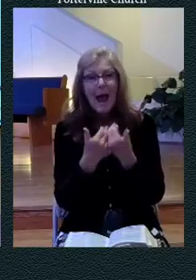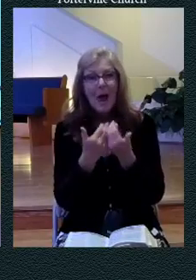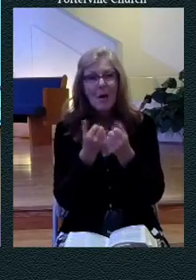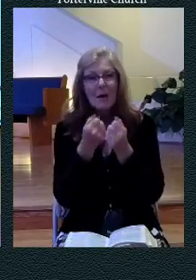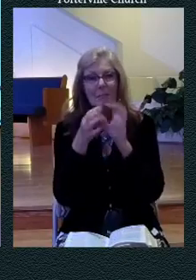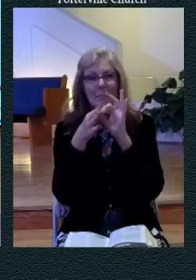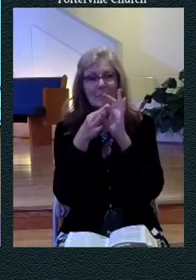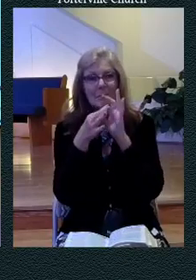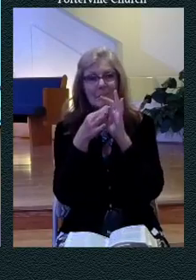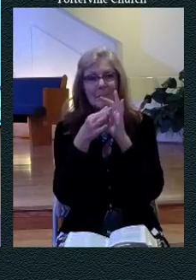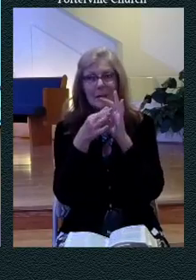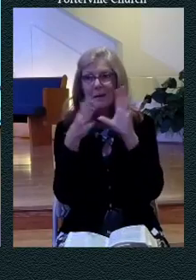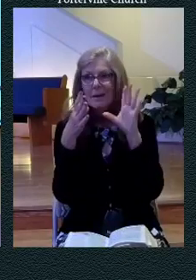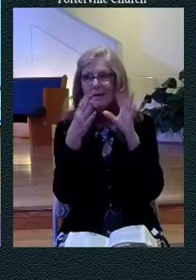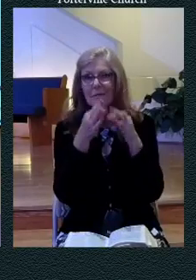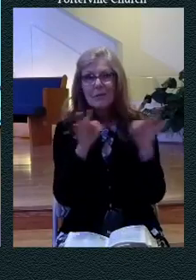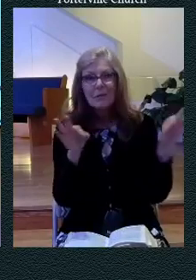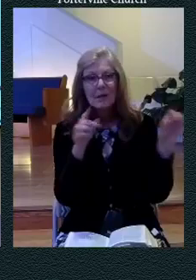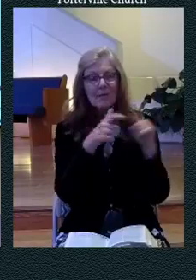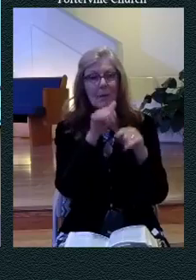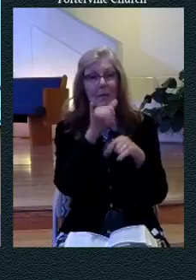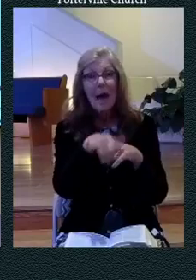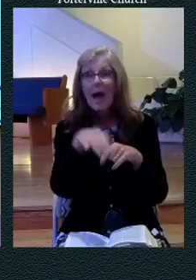has done for us.